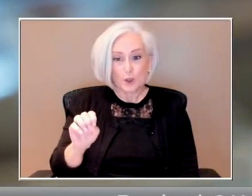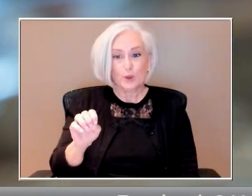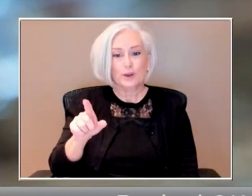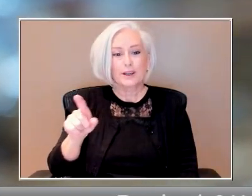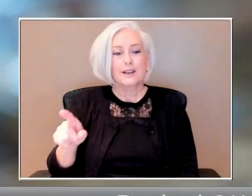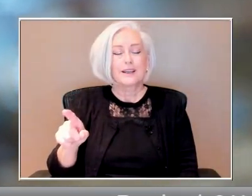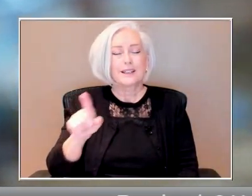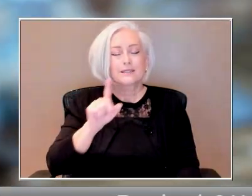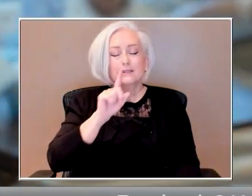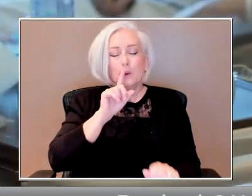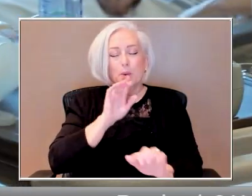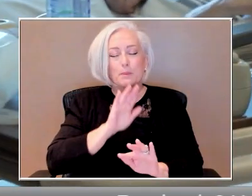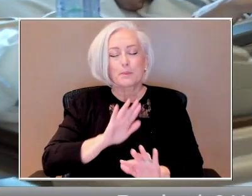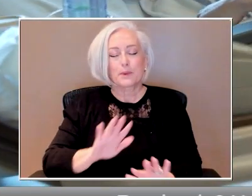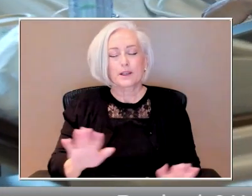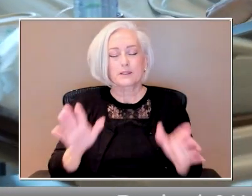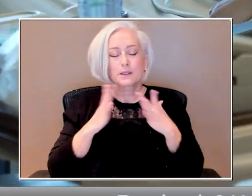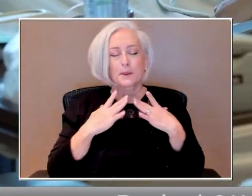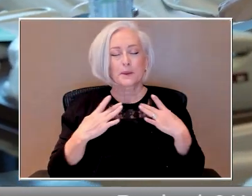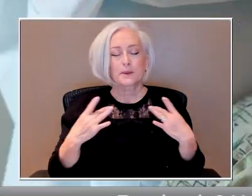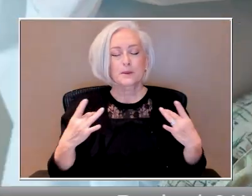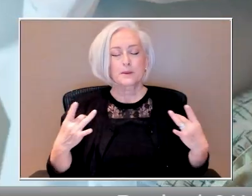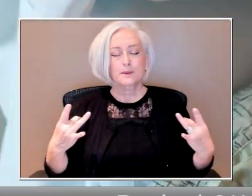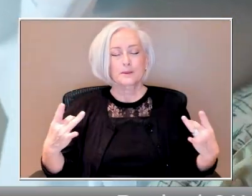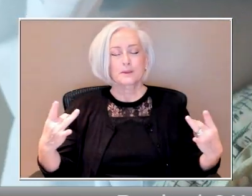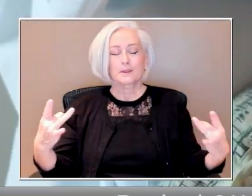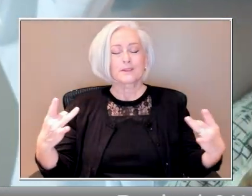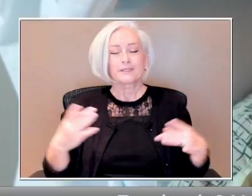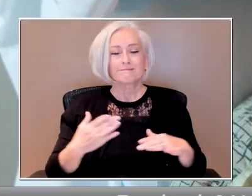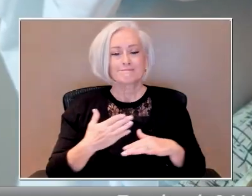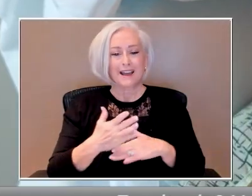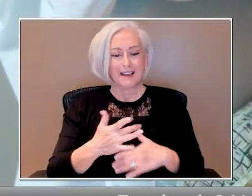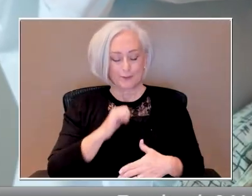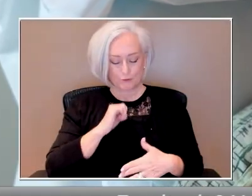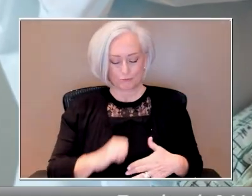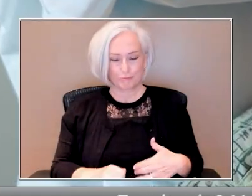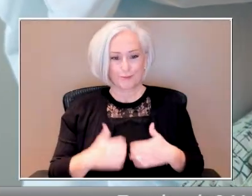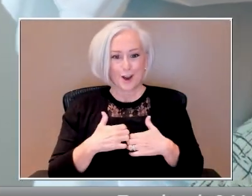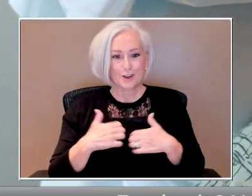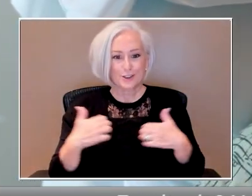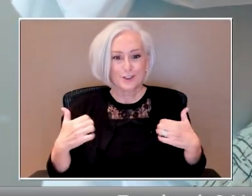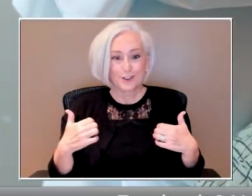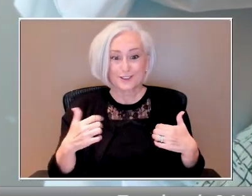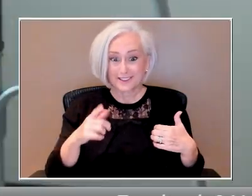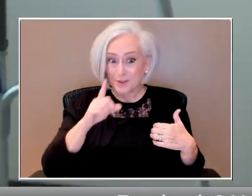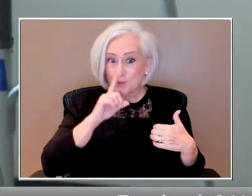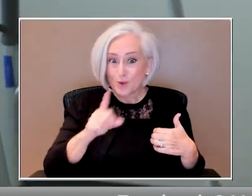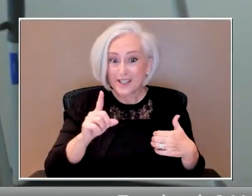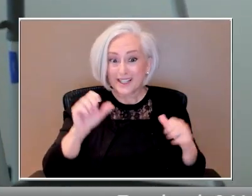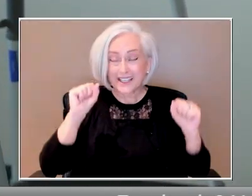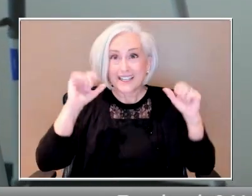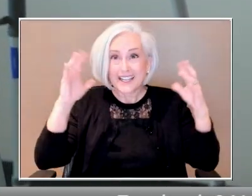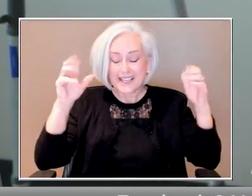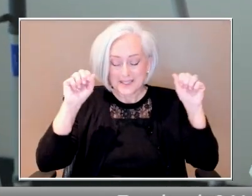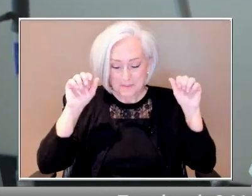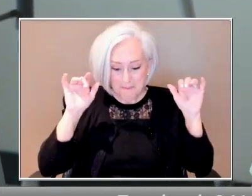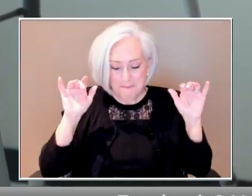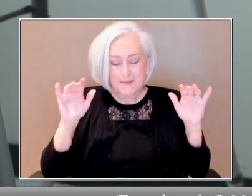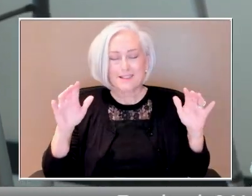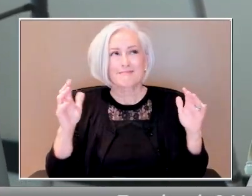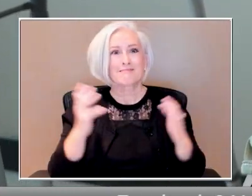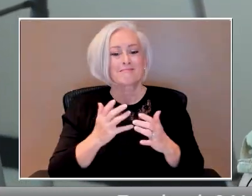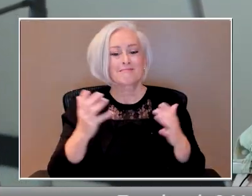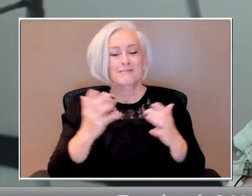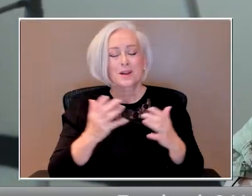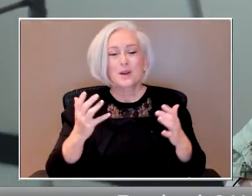from him even after open heart surgery. Really, it is a miracle what our body does to adapt, and